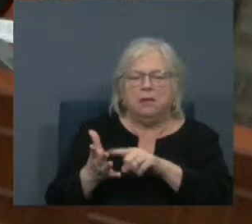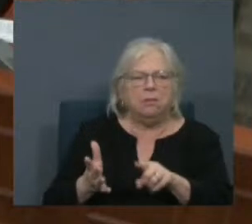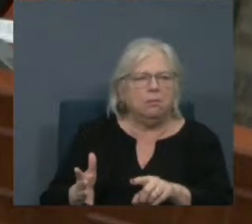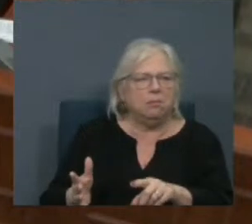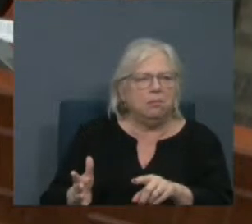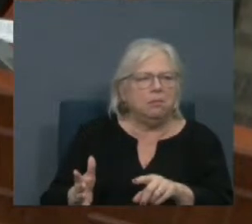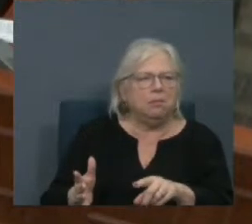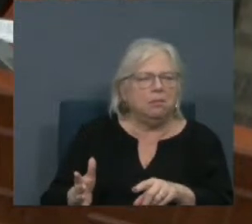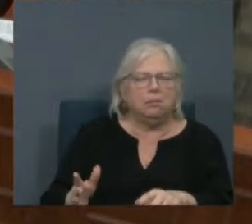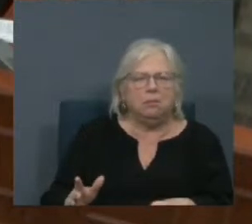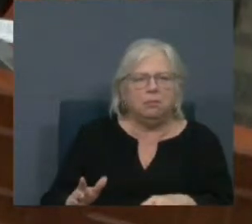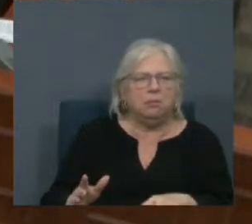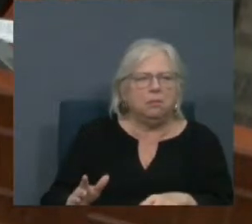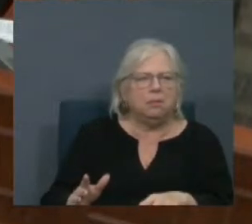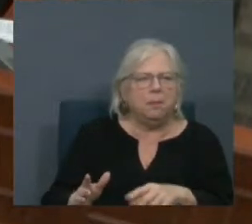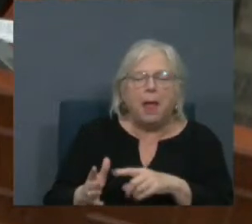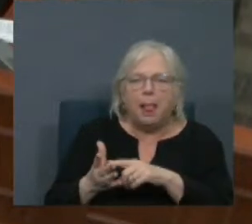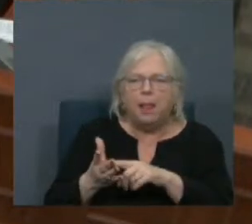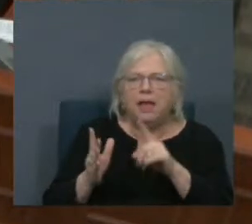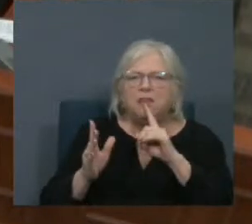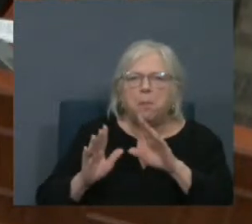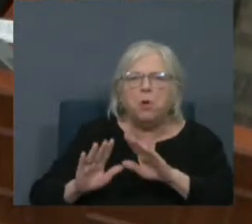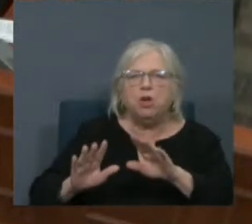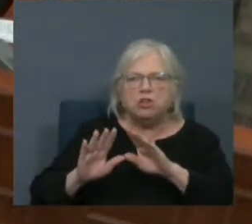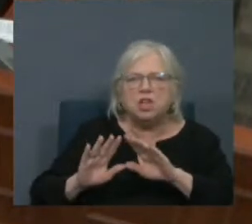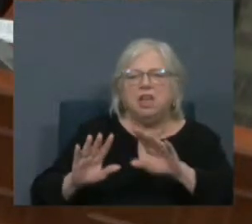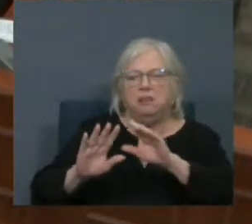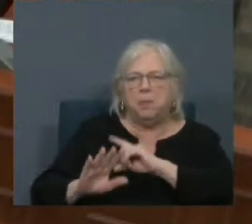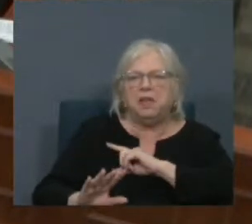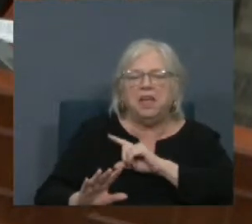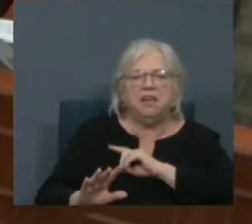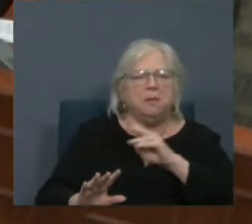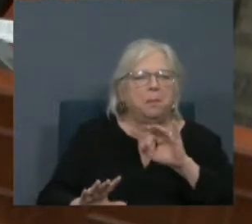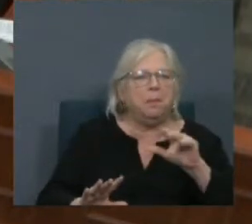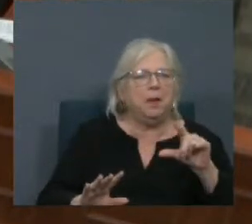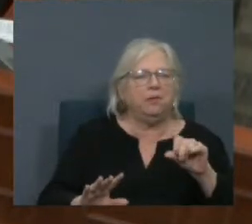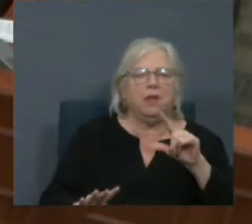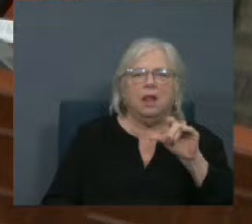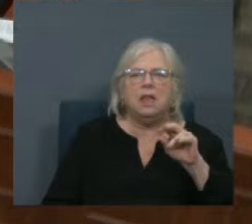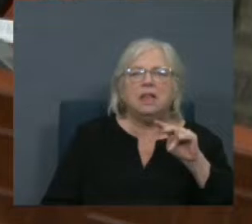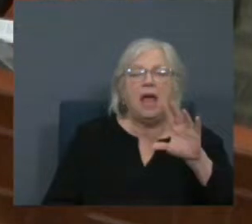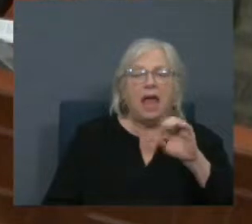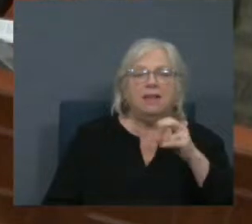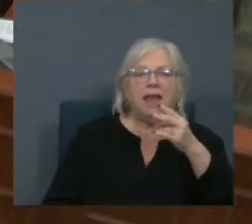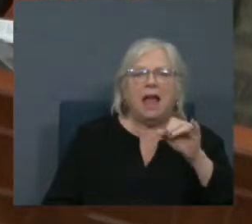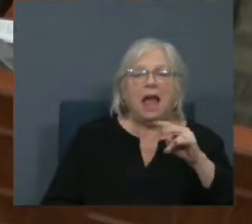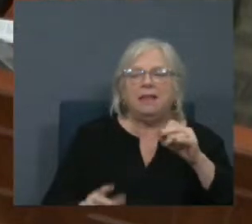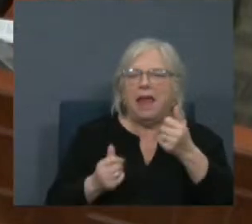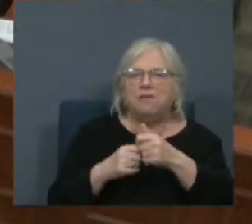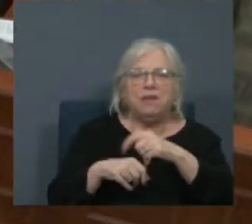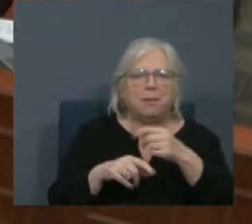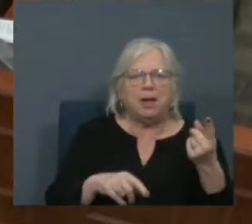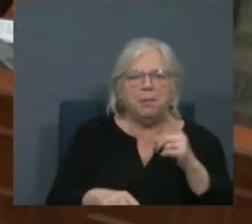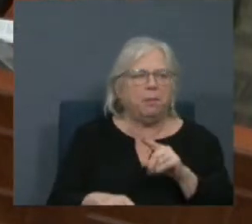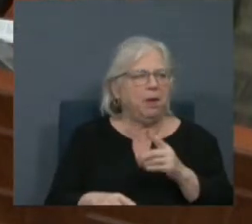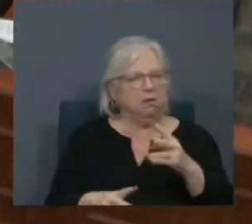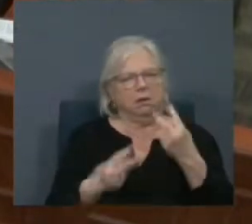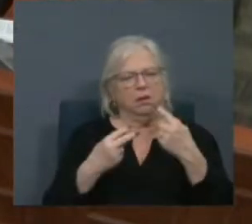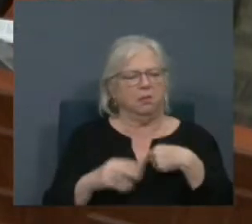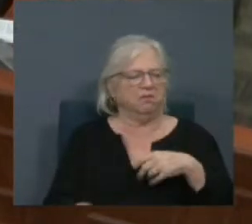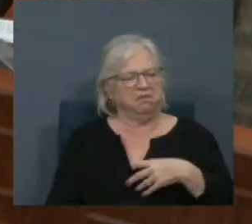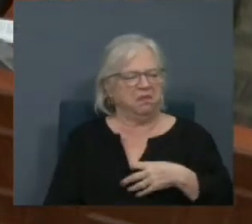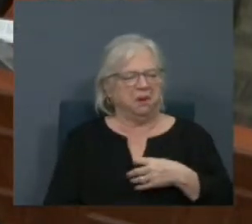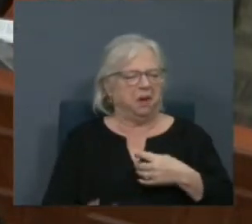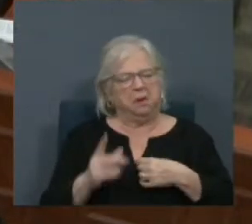the FOP. He's pushing these police bills, Lance Hines, and every time I come up here, you give me dirty looks,